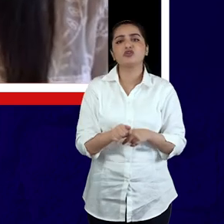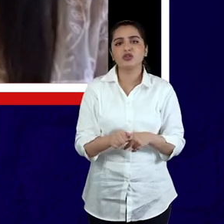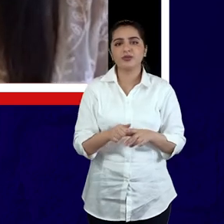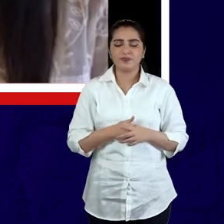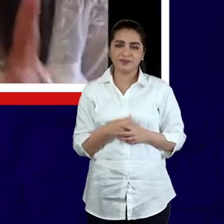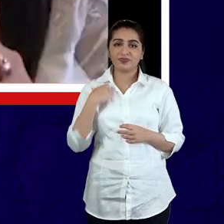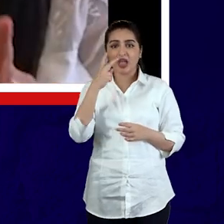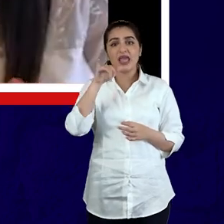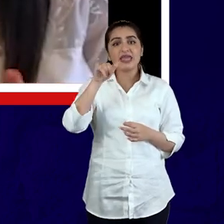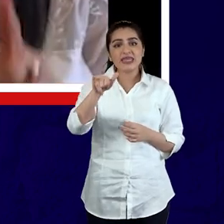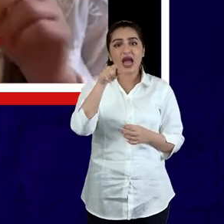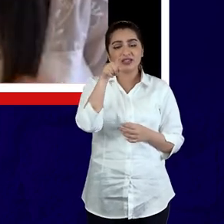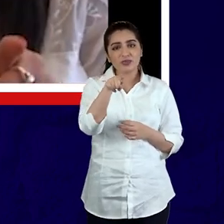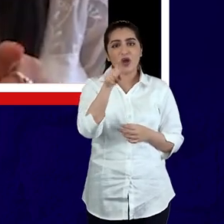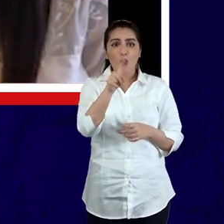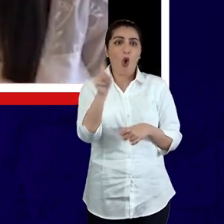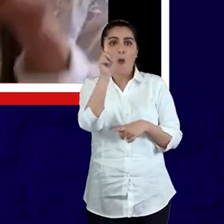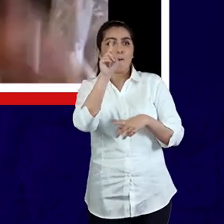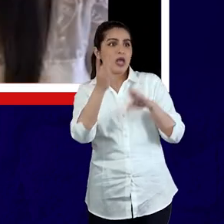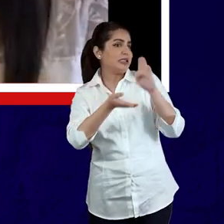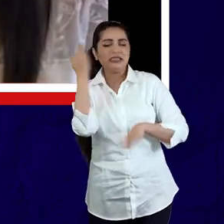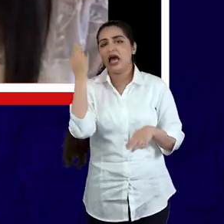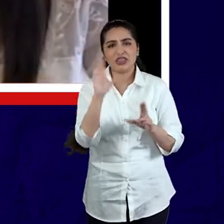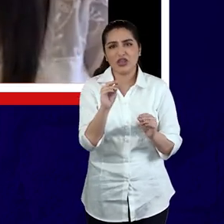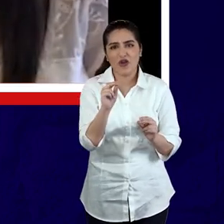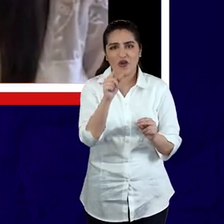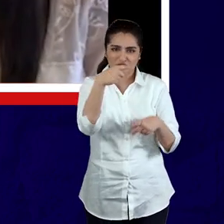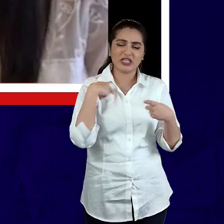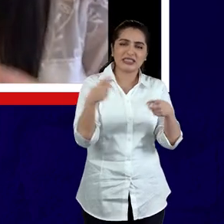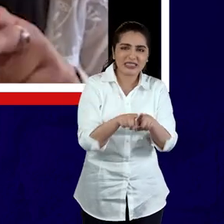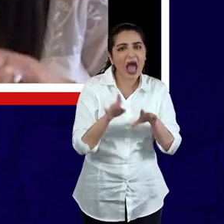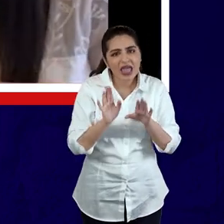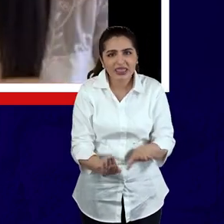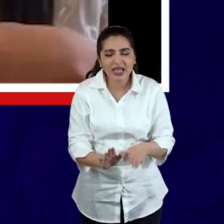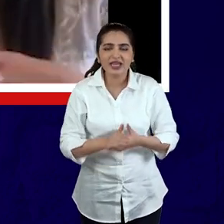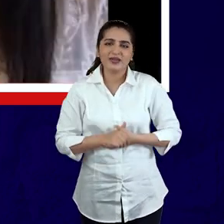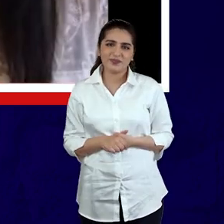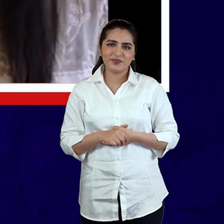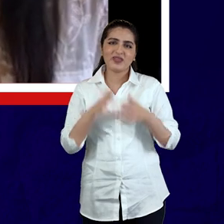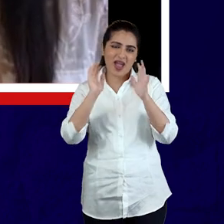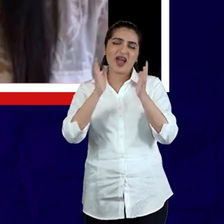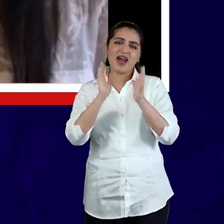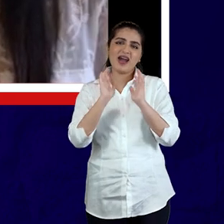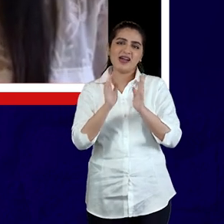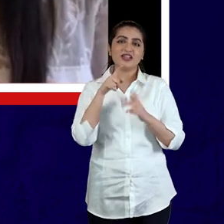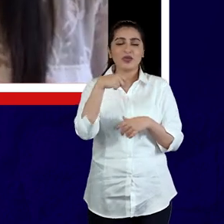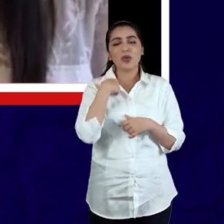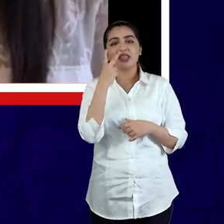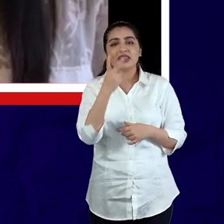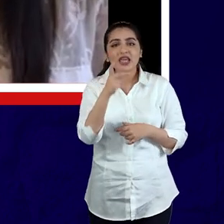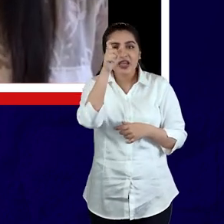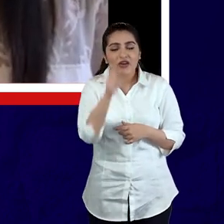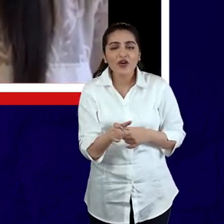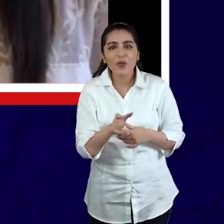And Yasmeen, you are not, I always tell you, you're not too old and you are doing this. That's very and funny. You always say it's the younger generation, but you're really